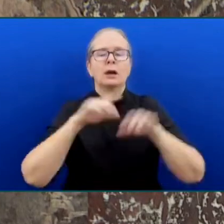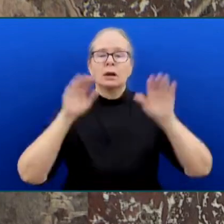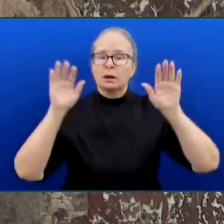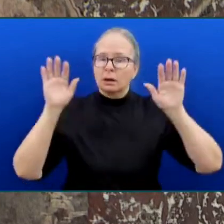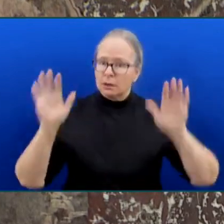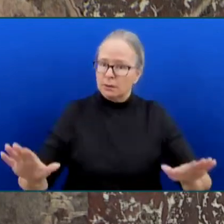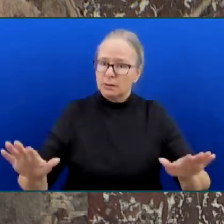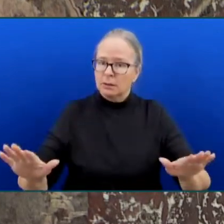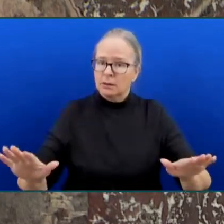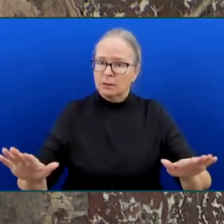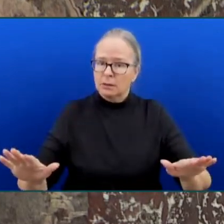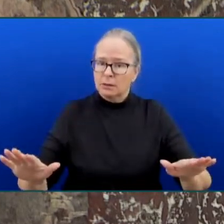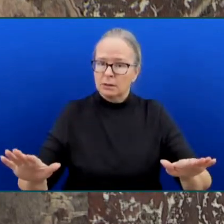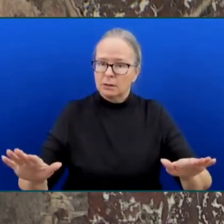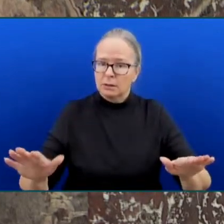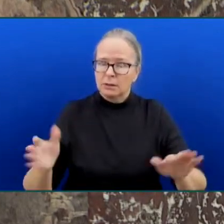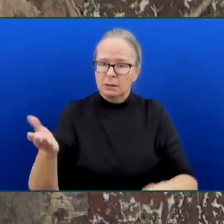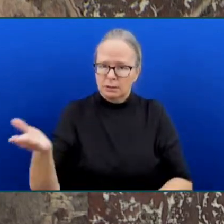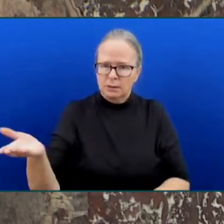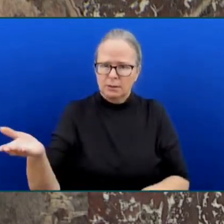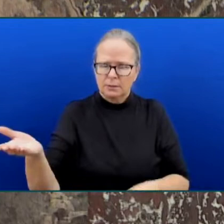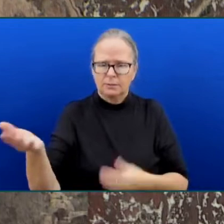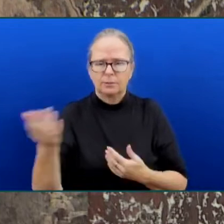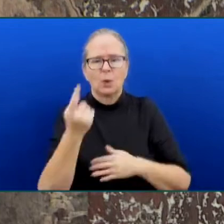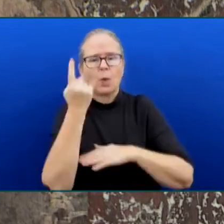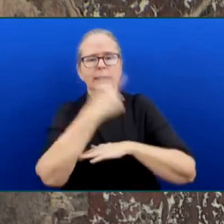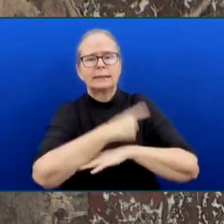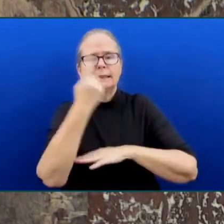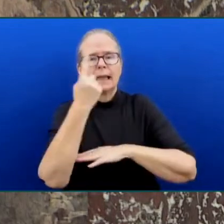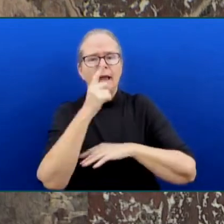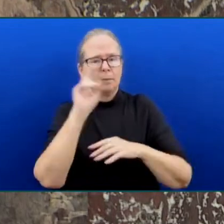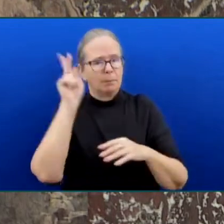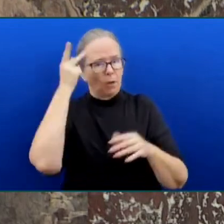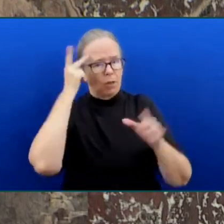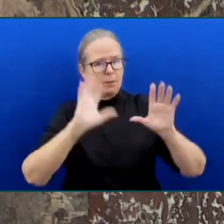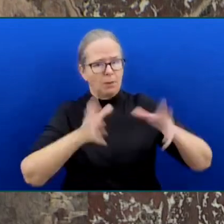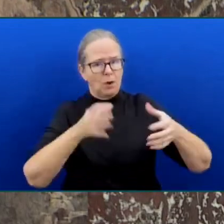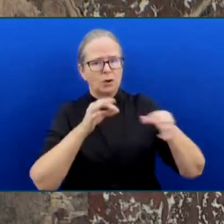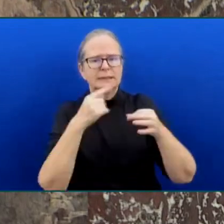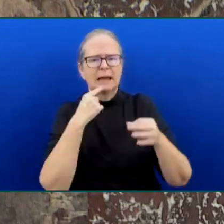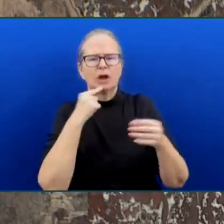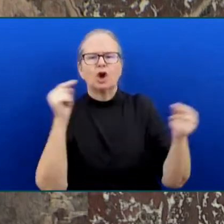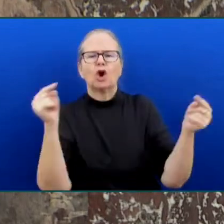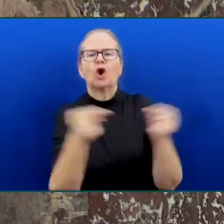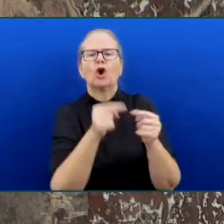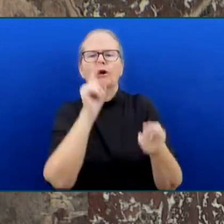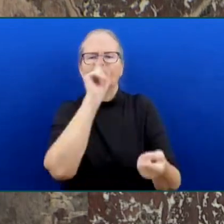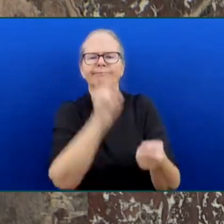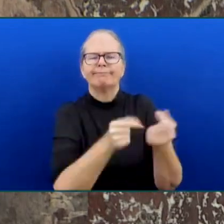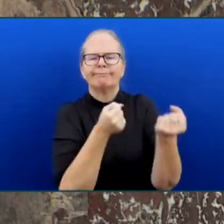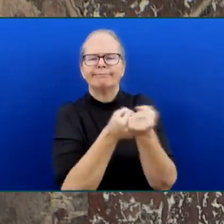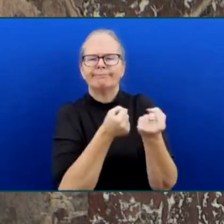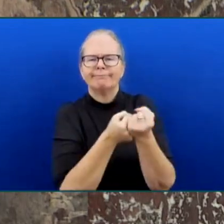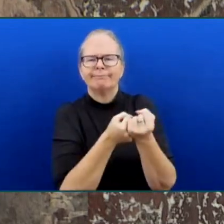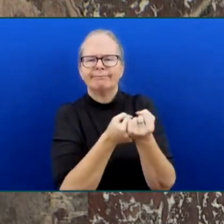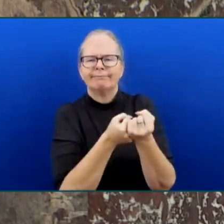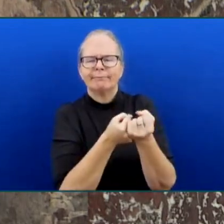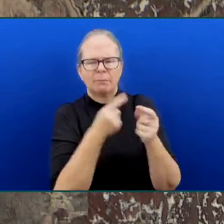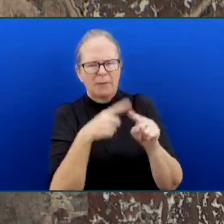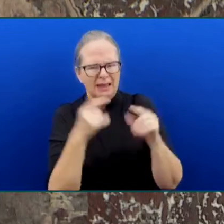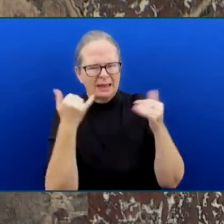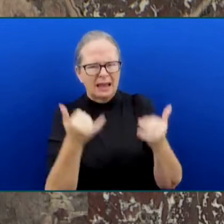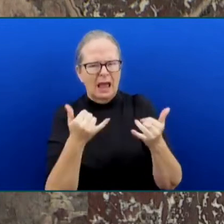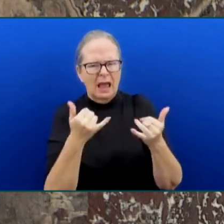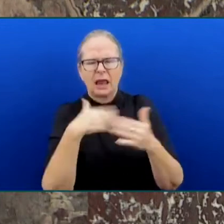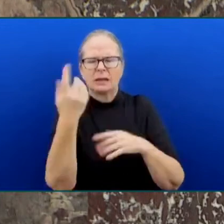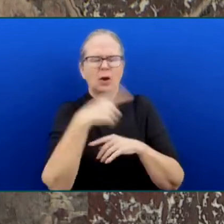he supports harm reduction. The next day they say he doesn't. He spent 15 years saying he was proud of the carbon